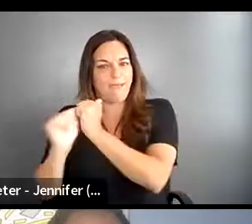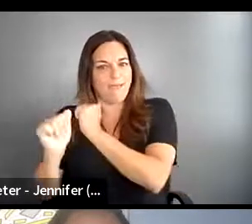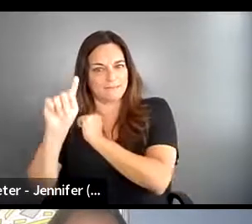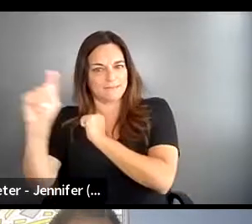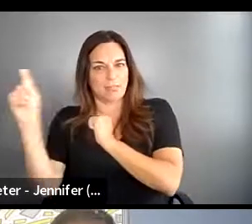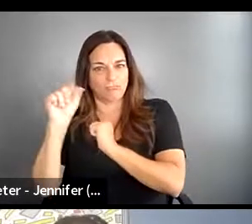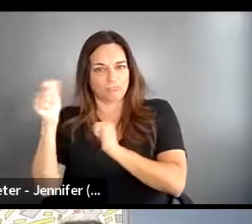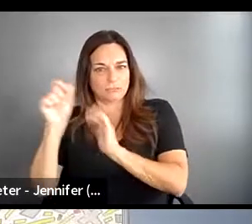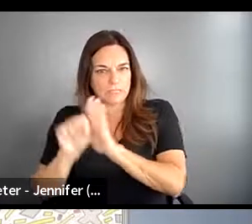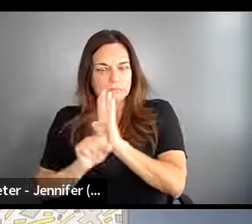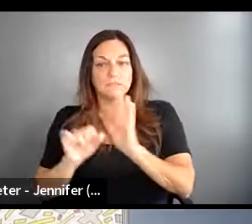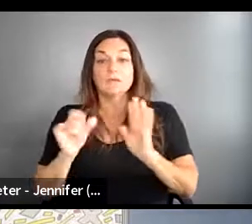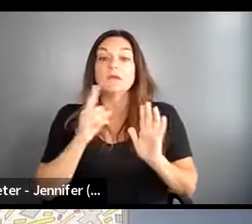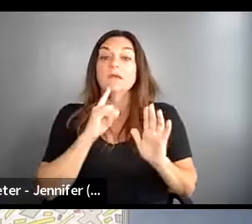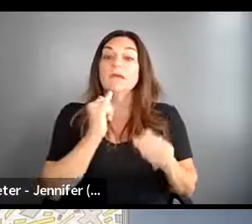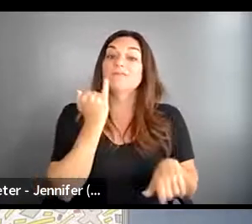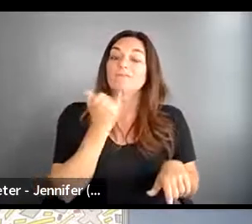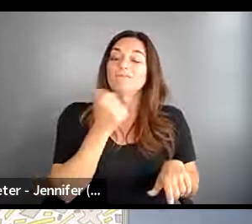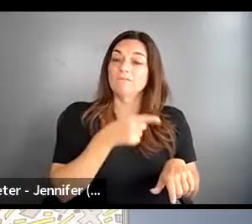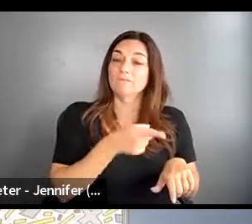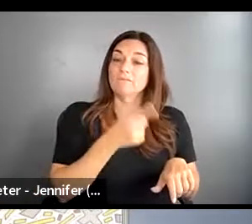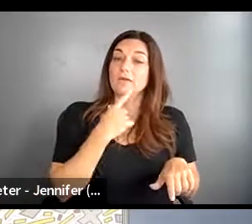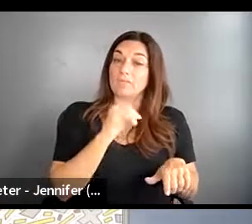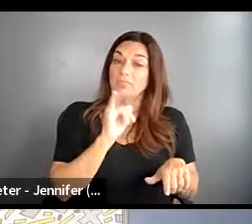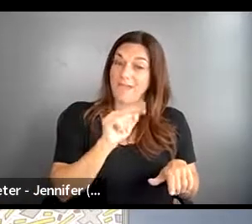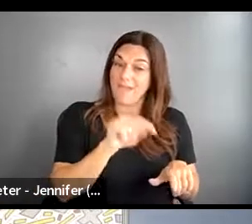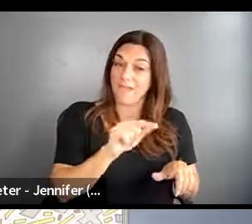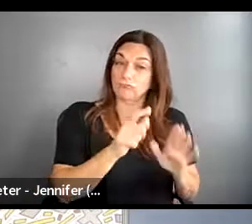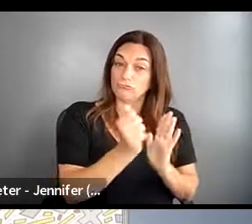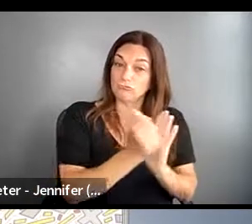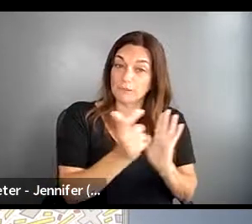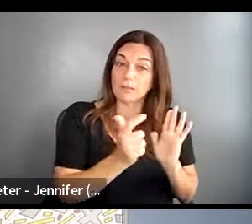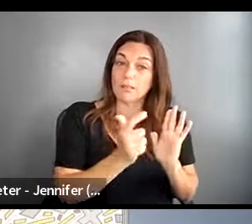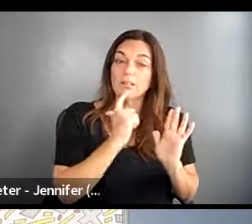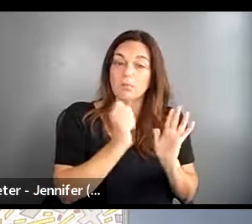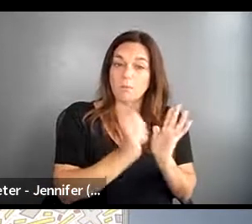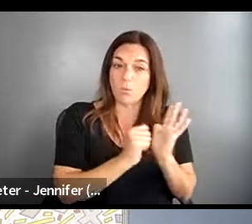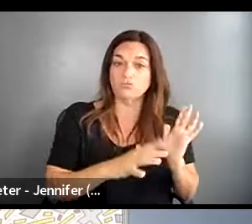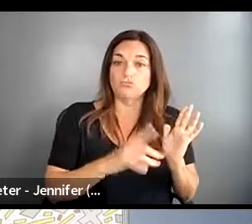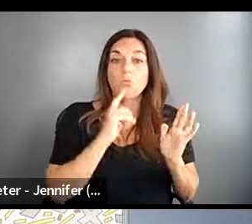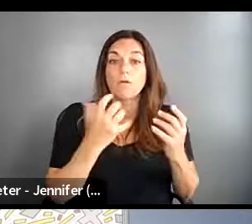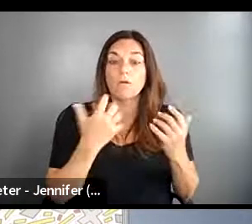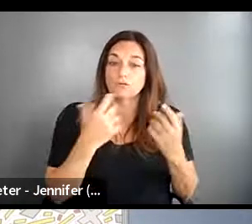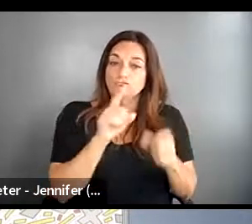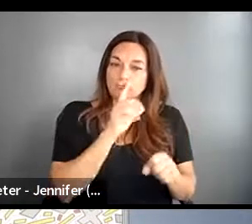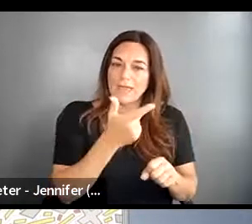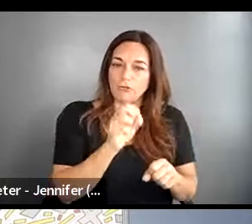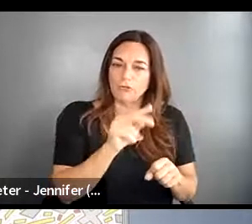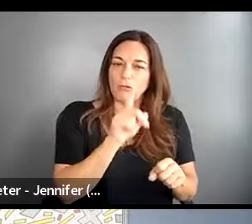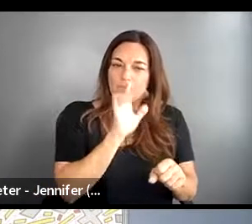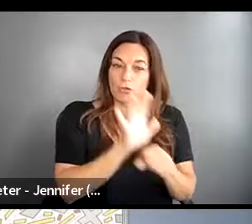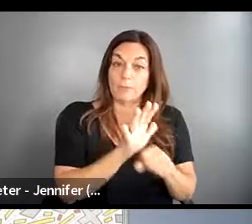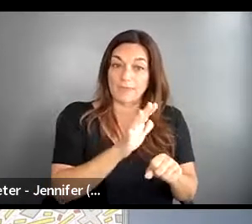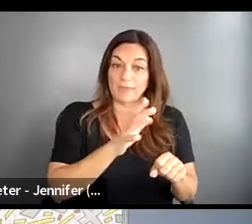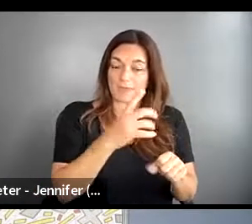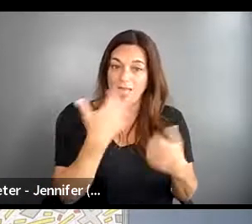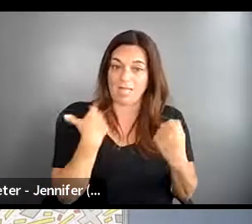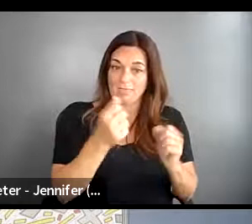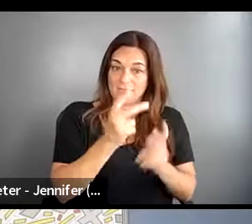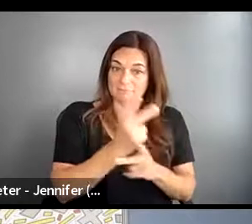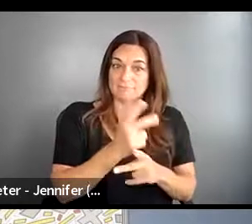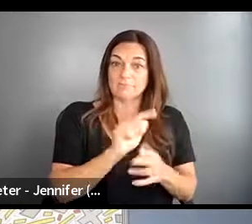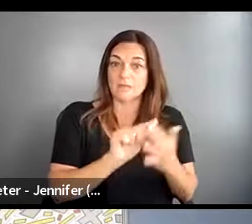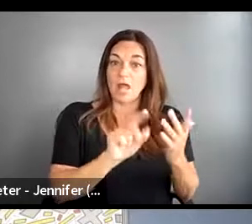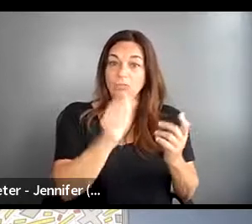issued against them based on statutes that criminalize abortion or gender-affirming health services in other states, this law would allow them to